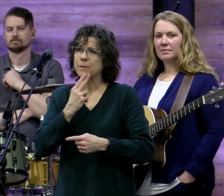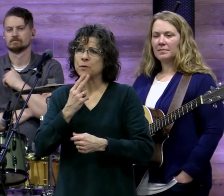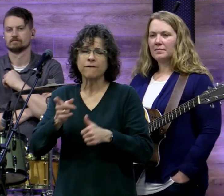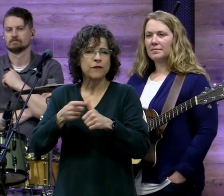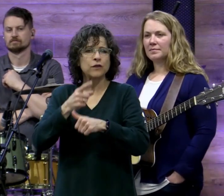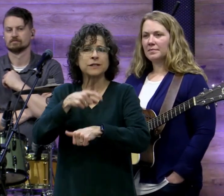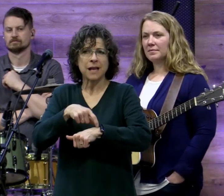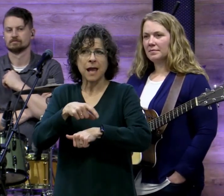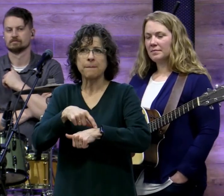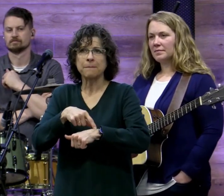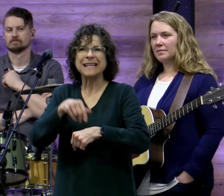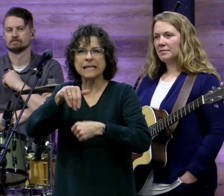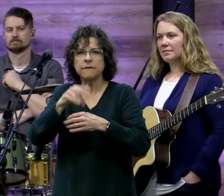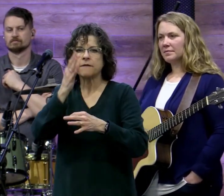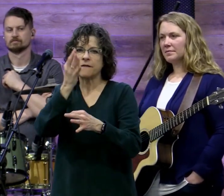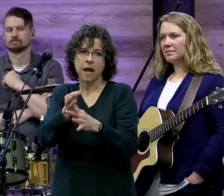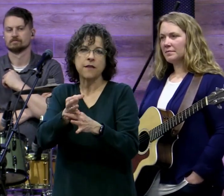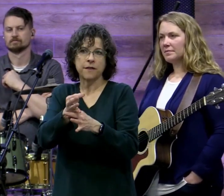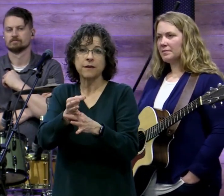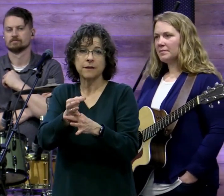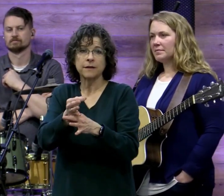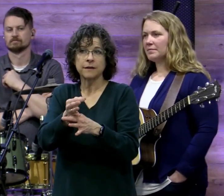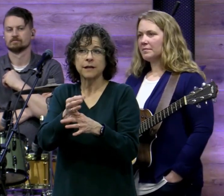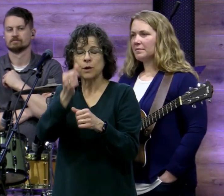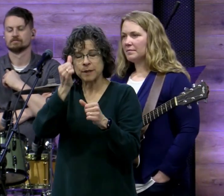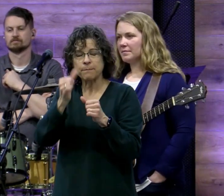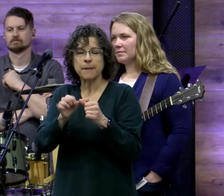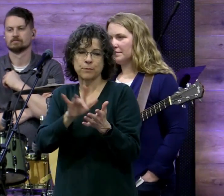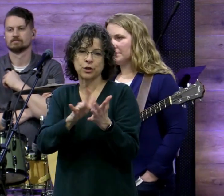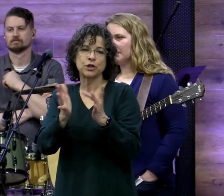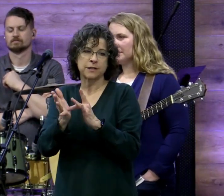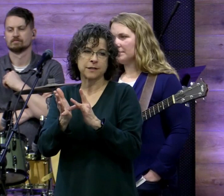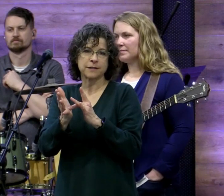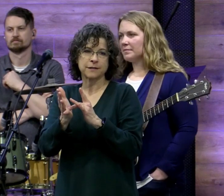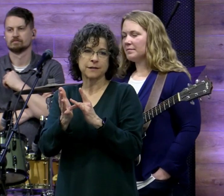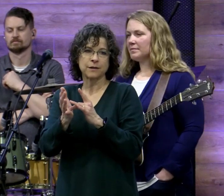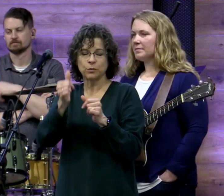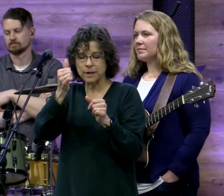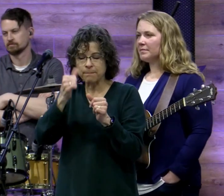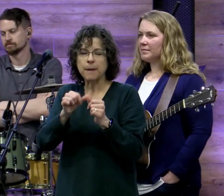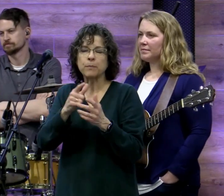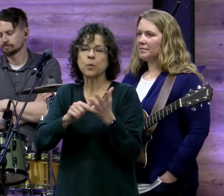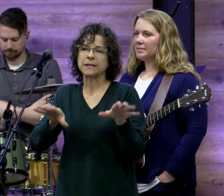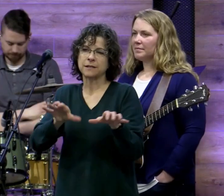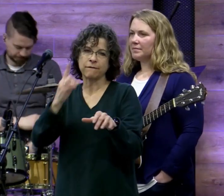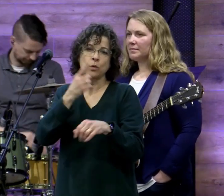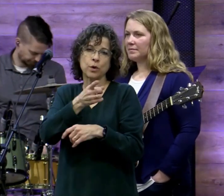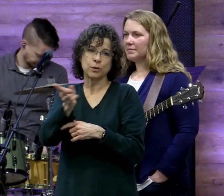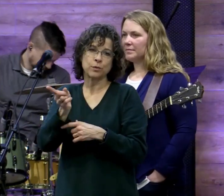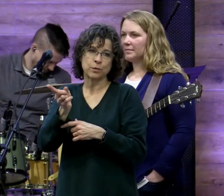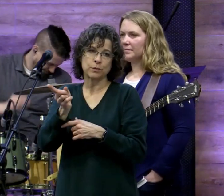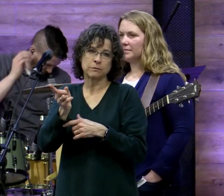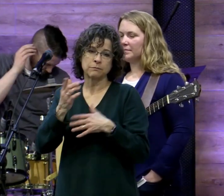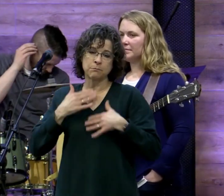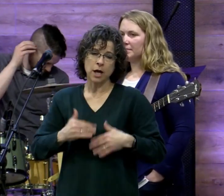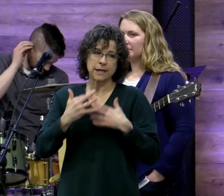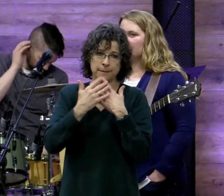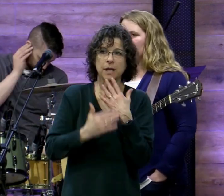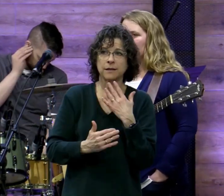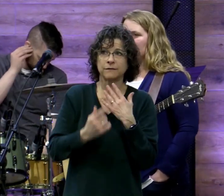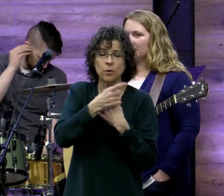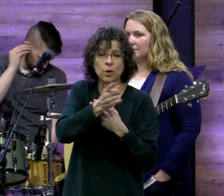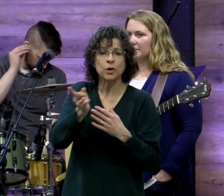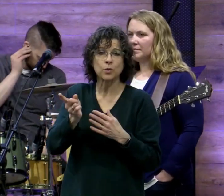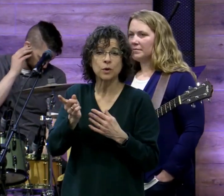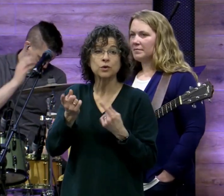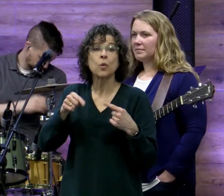faith and remember his goodness, his body broken for you, his blood shed for you. And as you eat